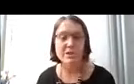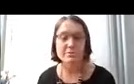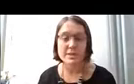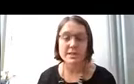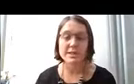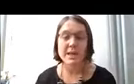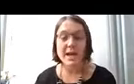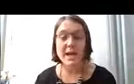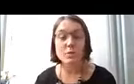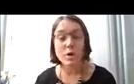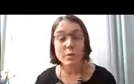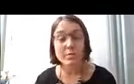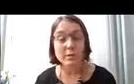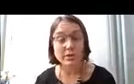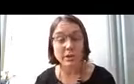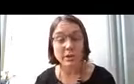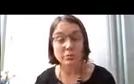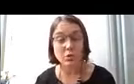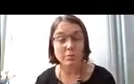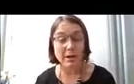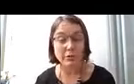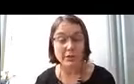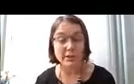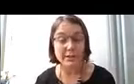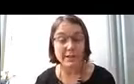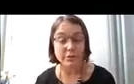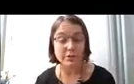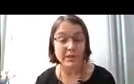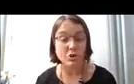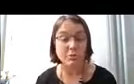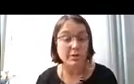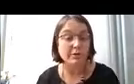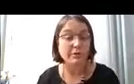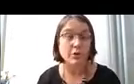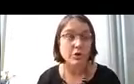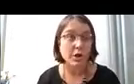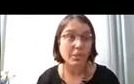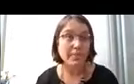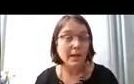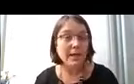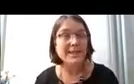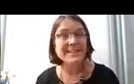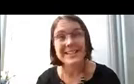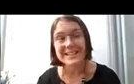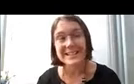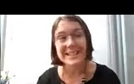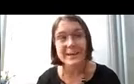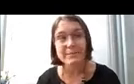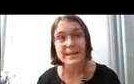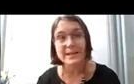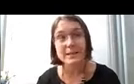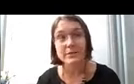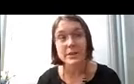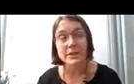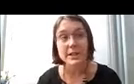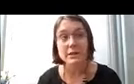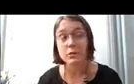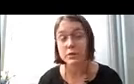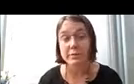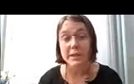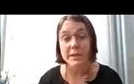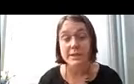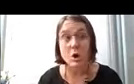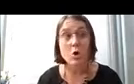market information means and why we may want to learn more about the skills and jobs of the future. This lesson can be delivered